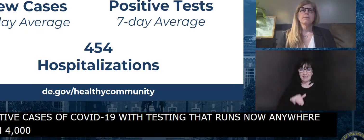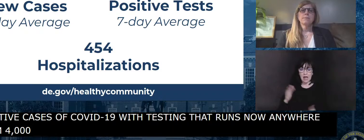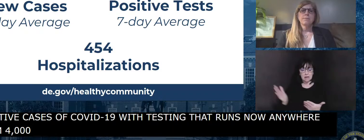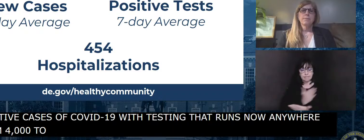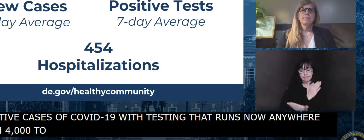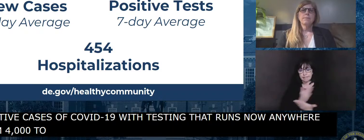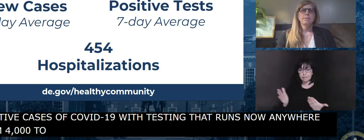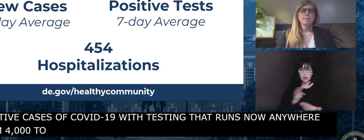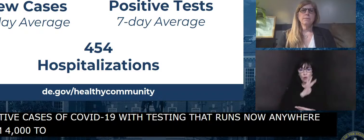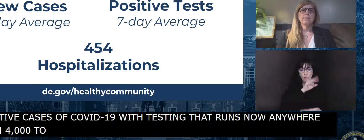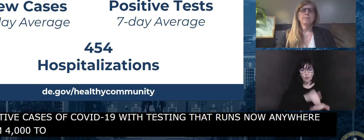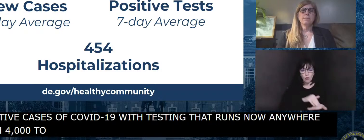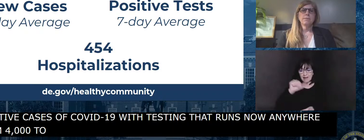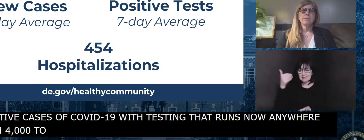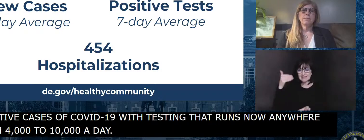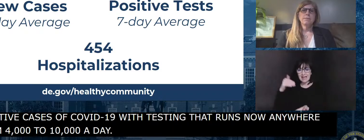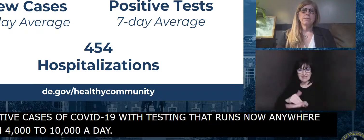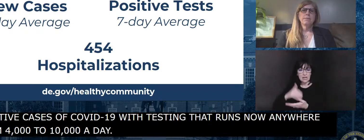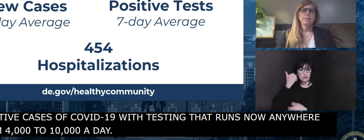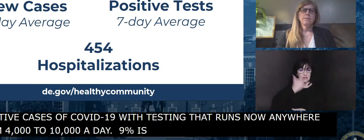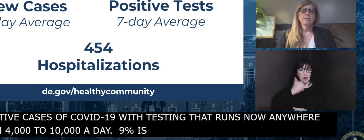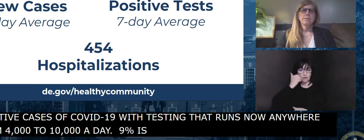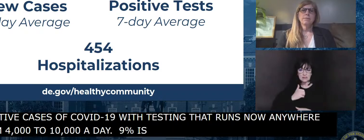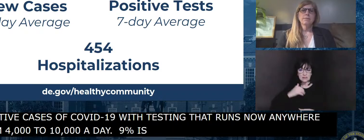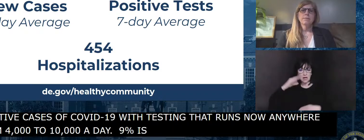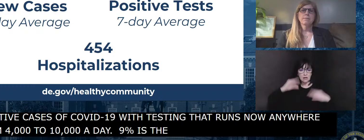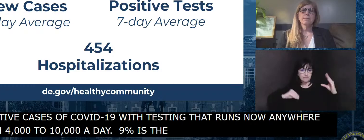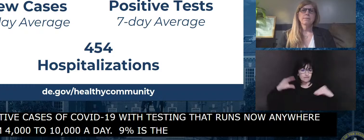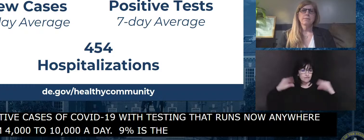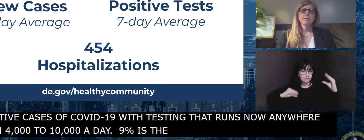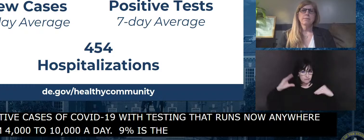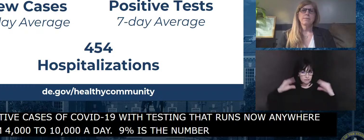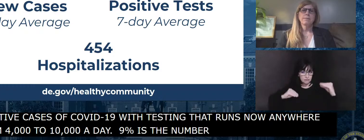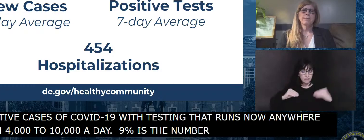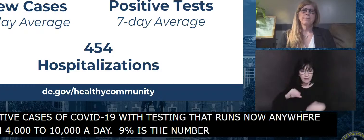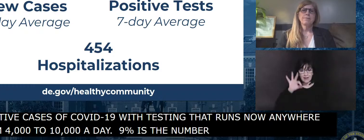9% is the number of the percentage of the